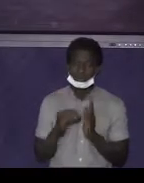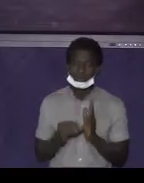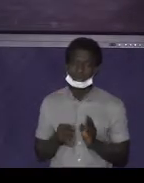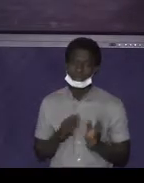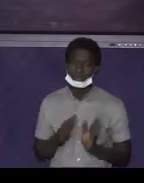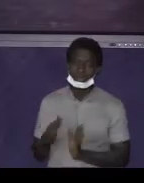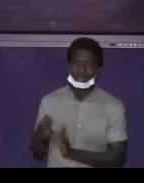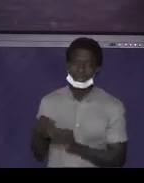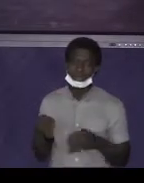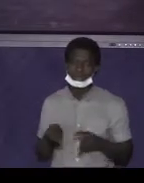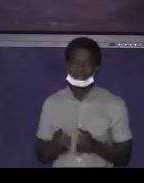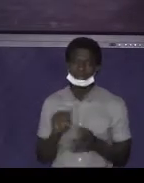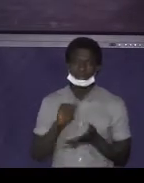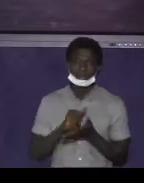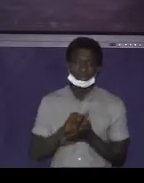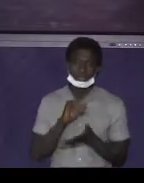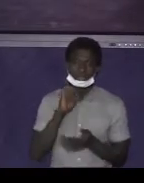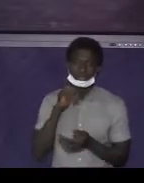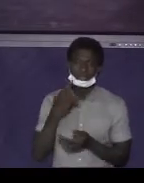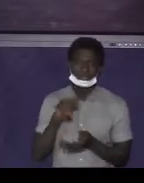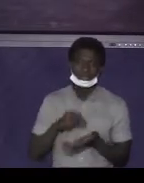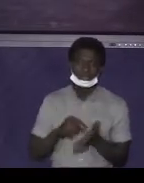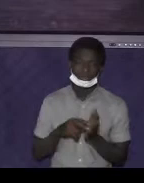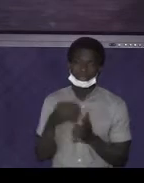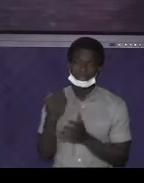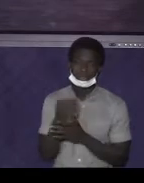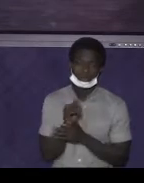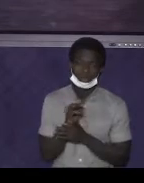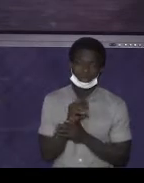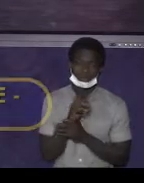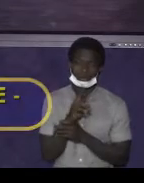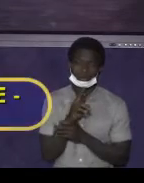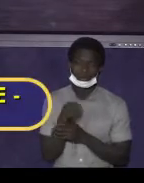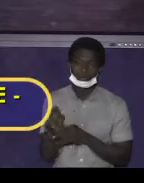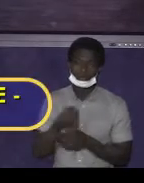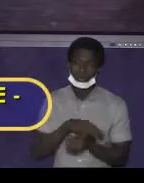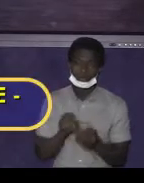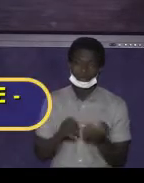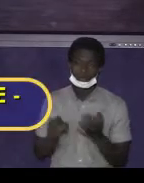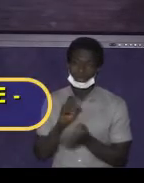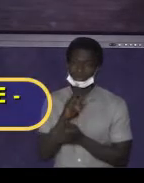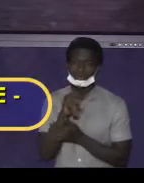in a very disorderly manner. That is the meaning of the expression rough and tumble.